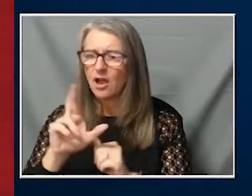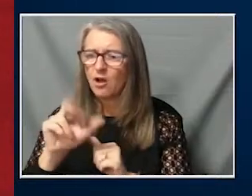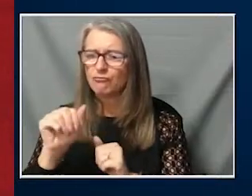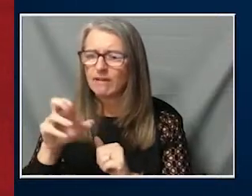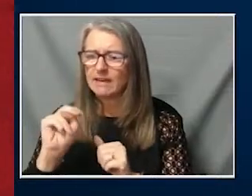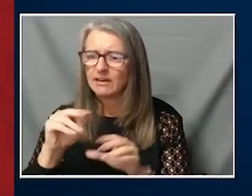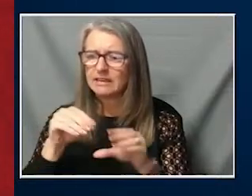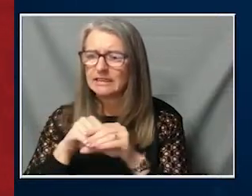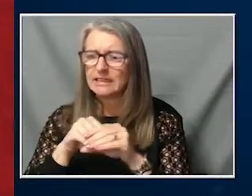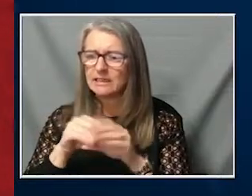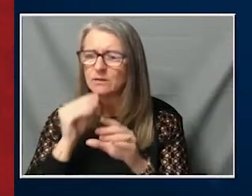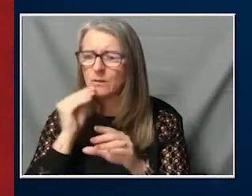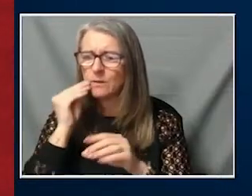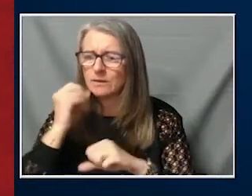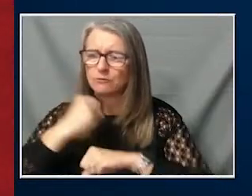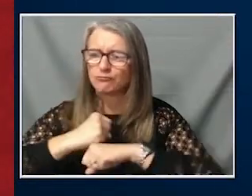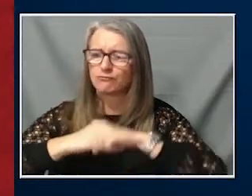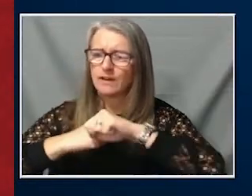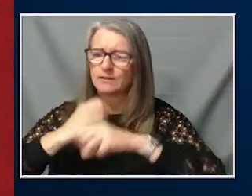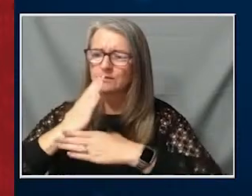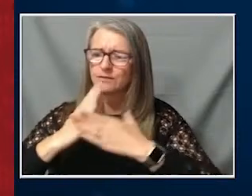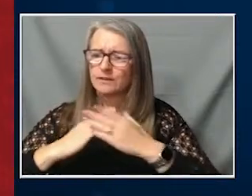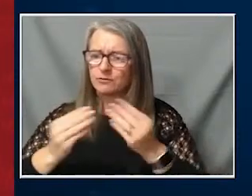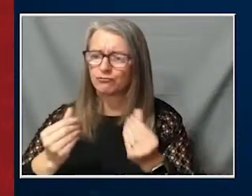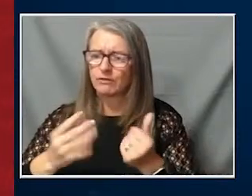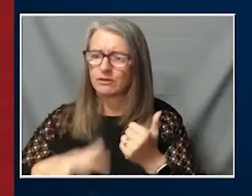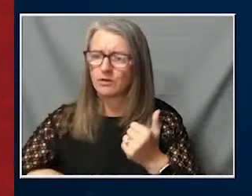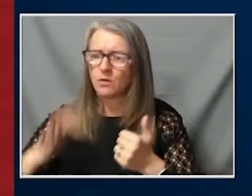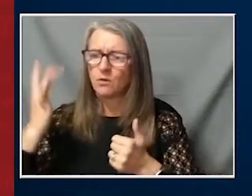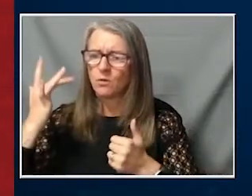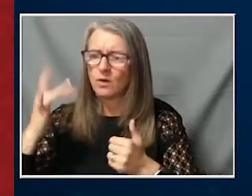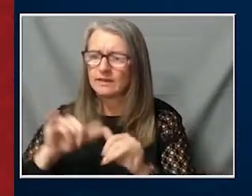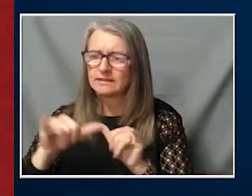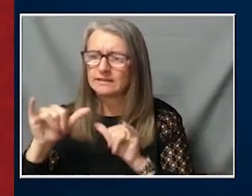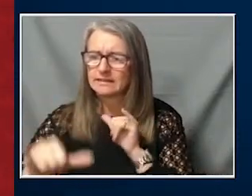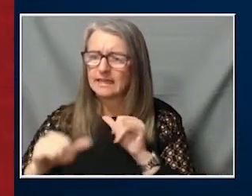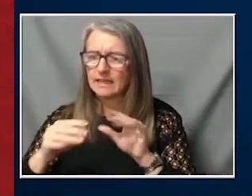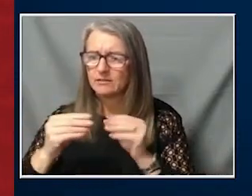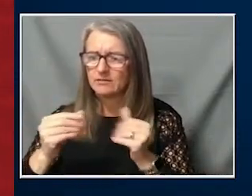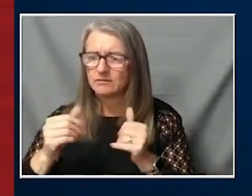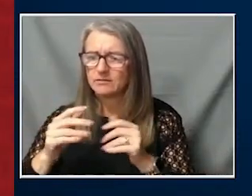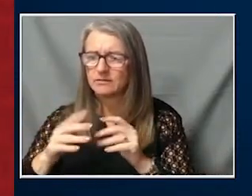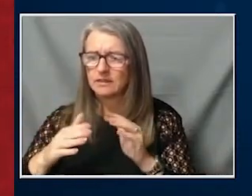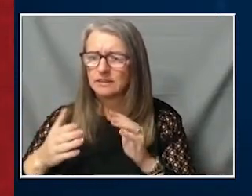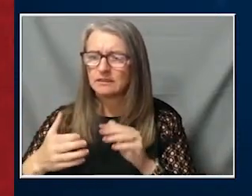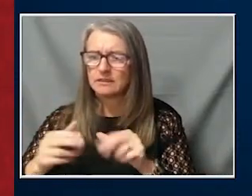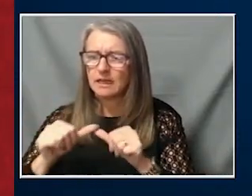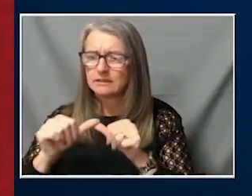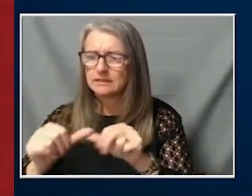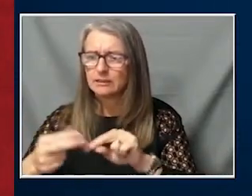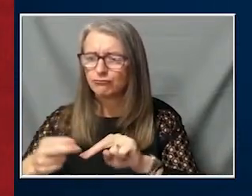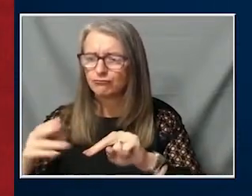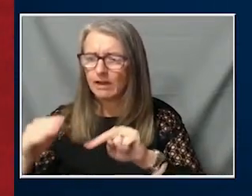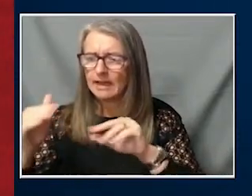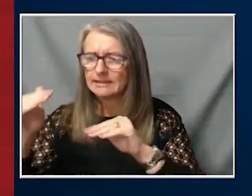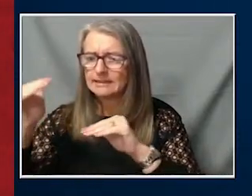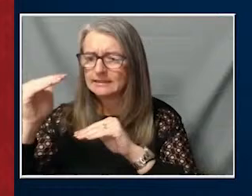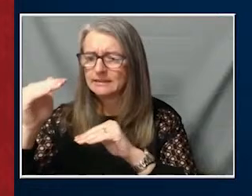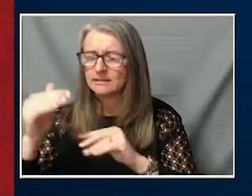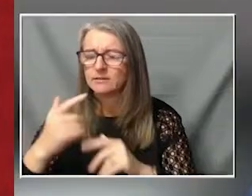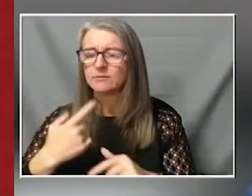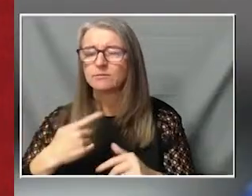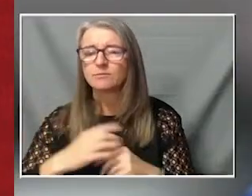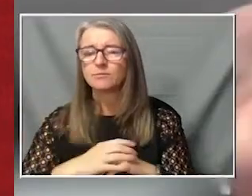mentioned cracks in foundation, but if it's in the ground, why doesn't it just stay in the ground? Is it constantly rising? So we